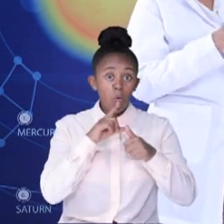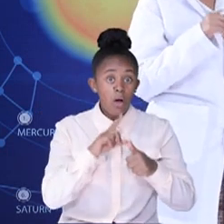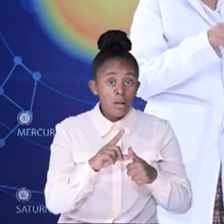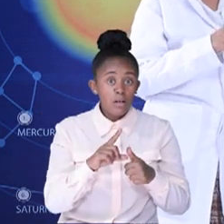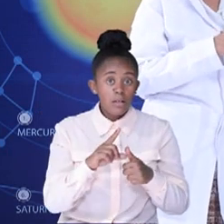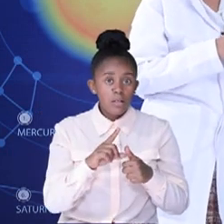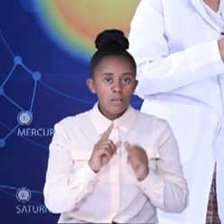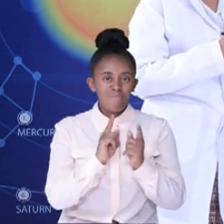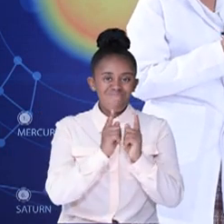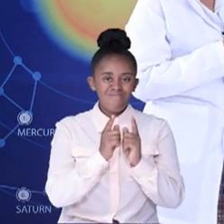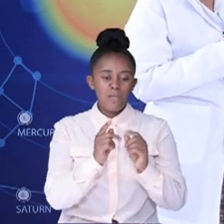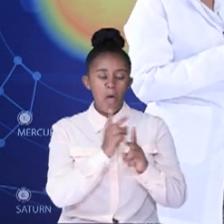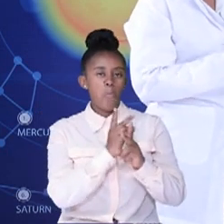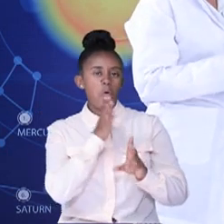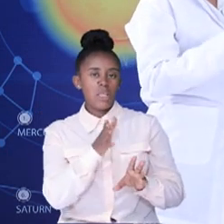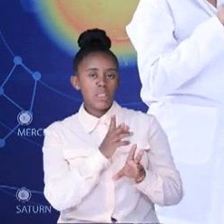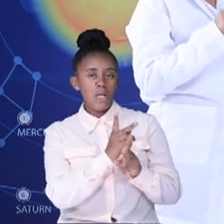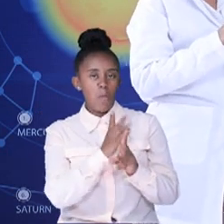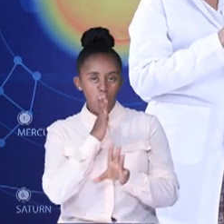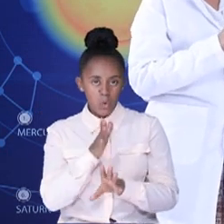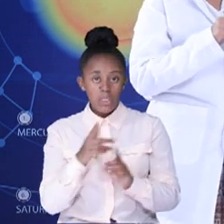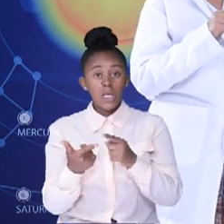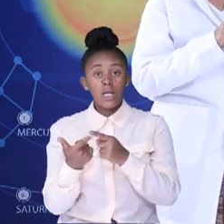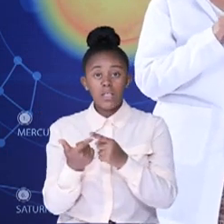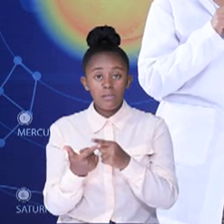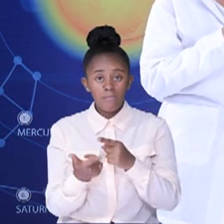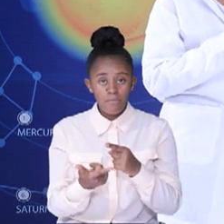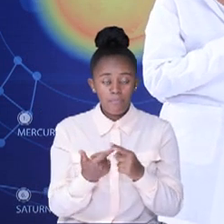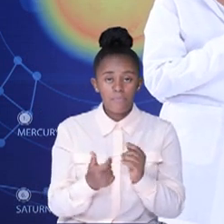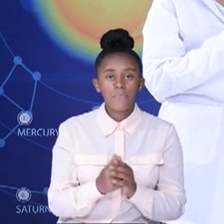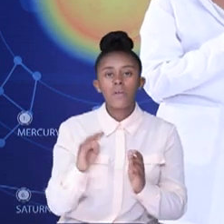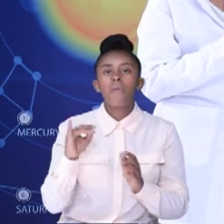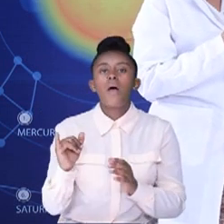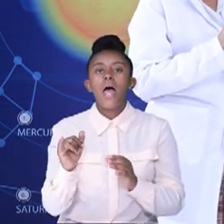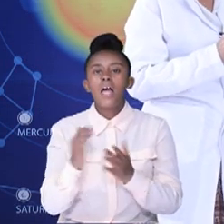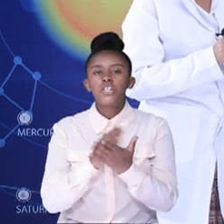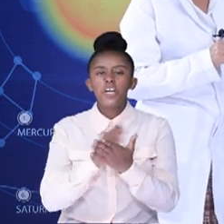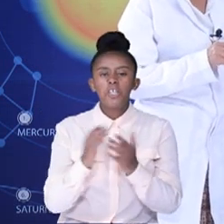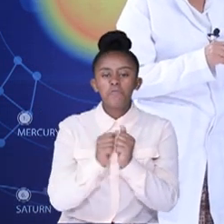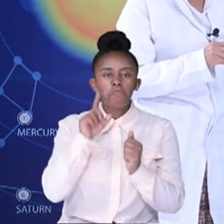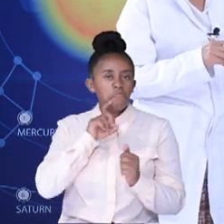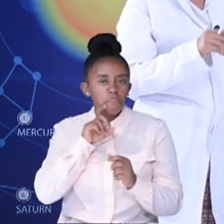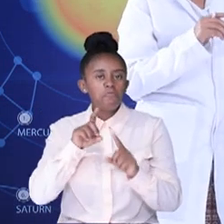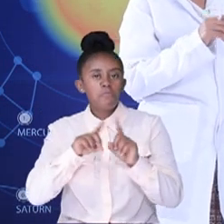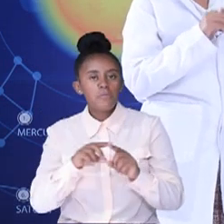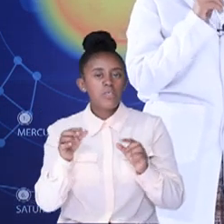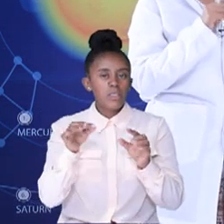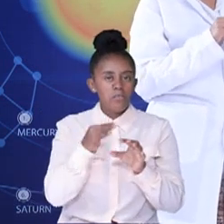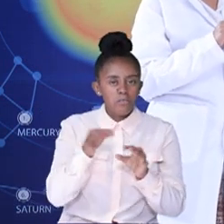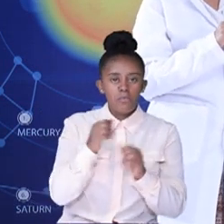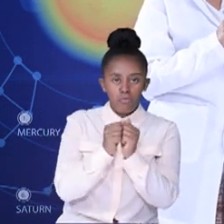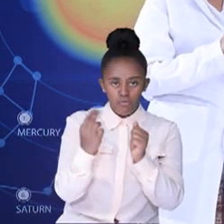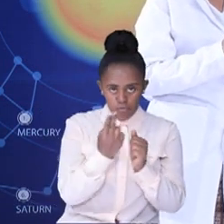is unprotected sexual intercourse. The second one is by sharing sharp materials